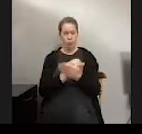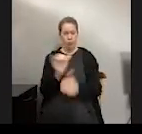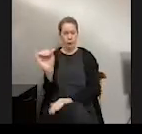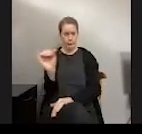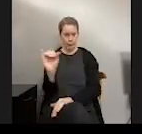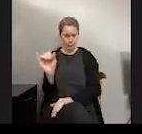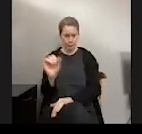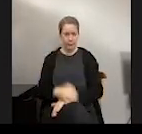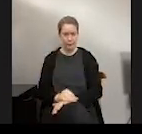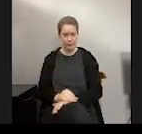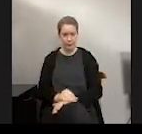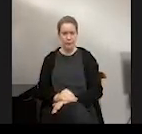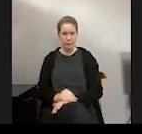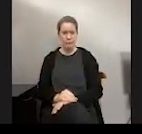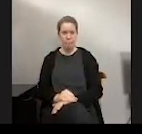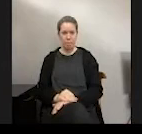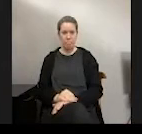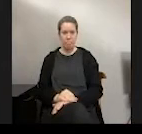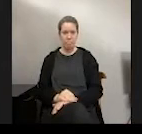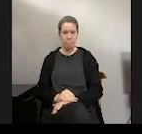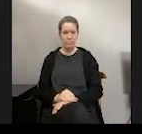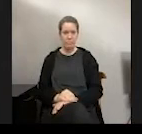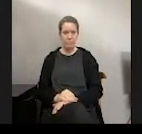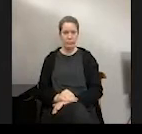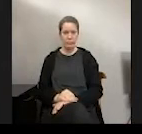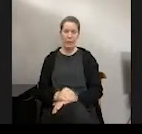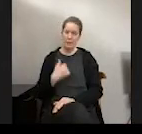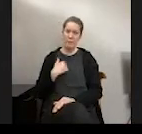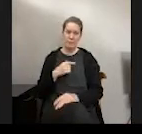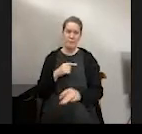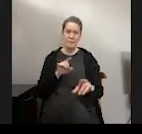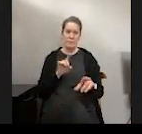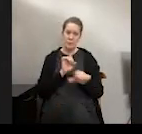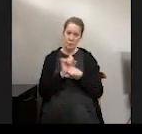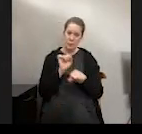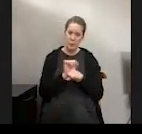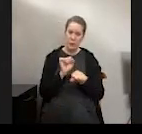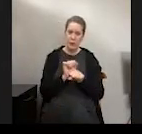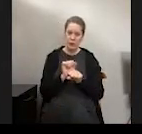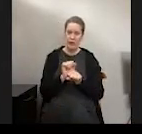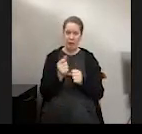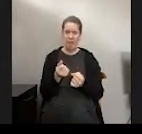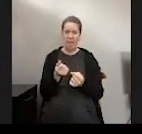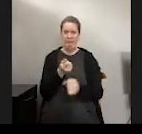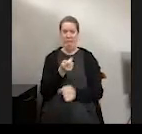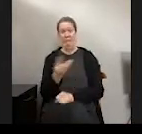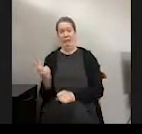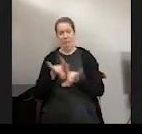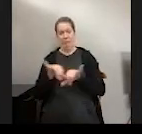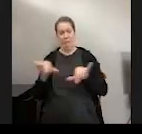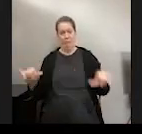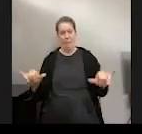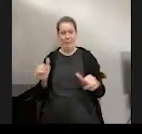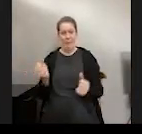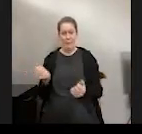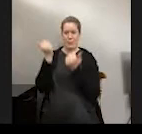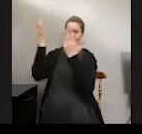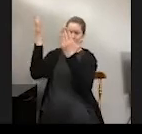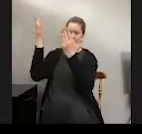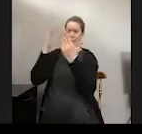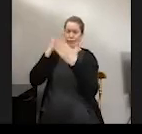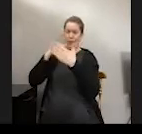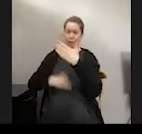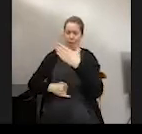feverishly working on other public art proposals as we speak. Thank you very much. Thank you,